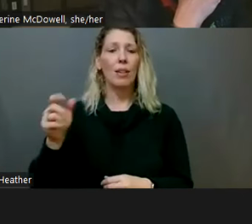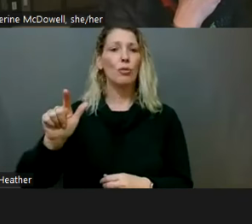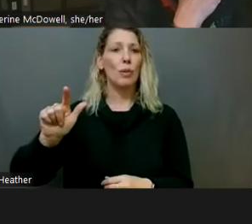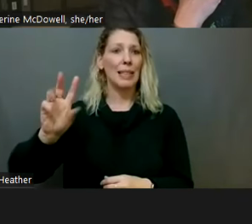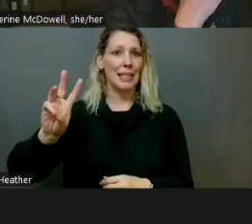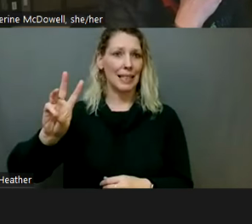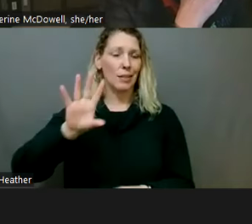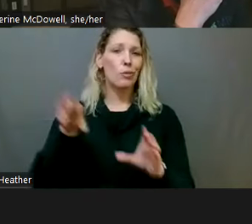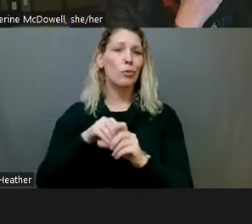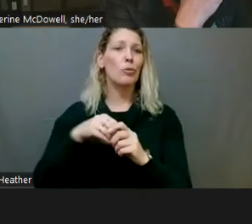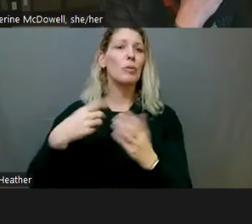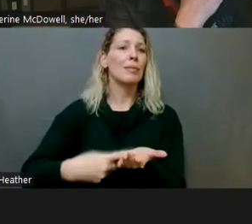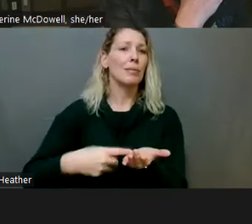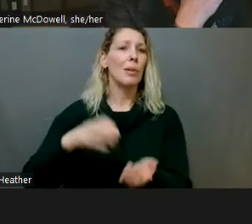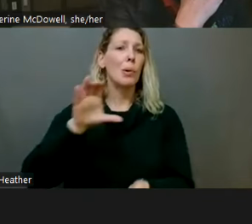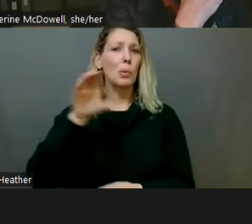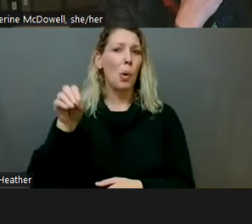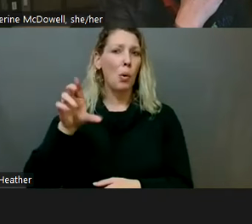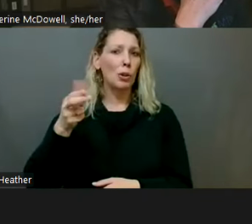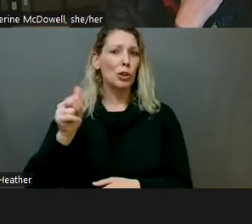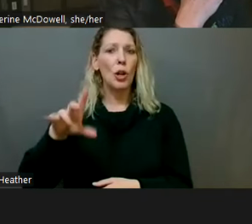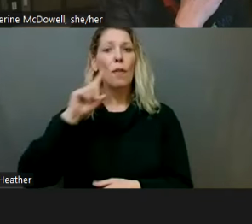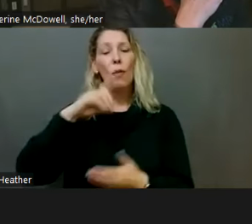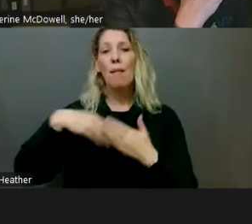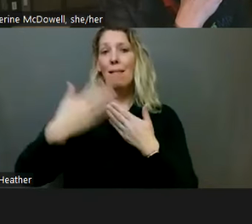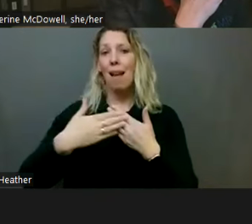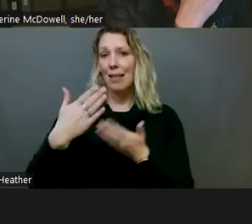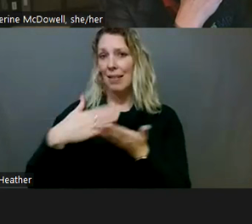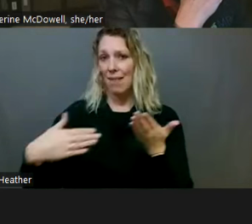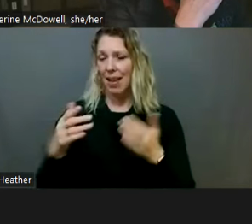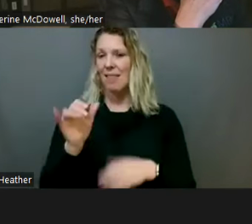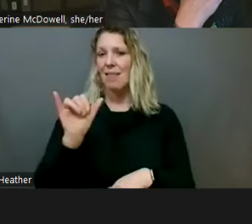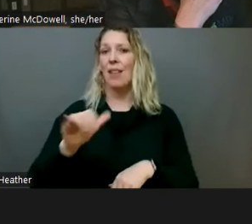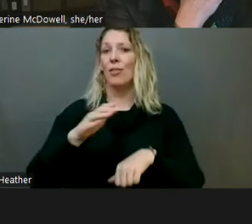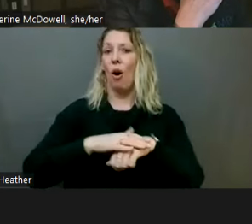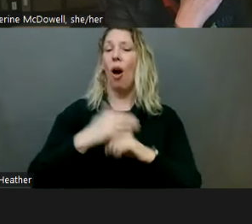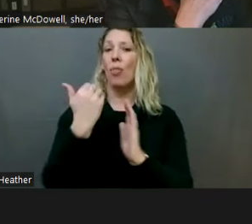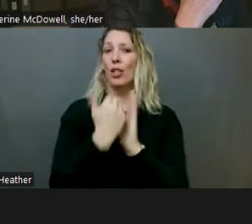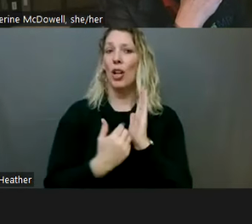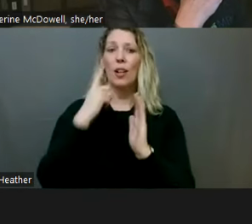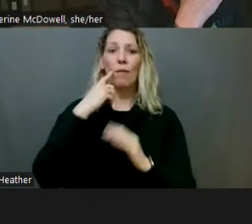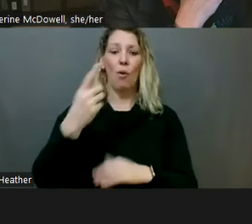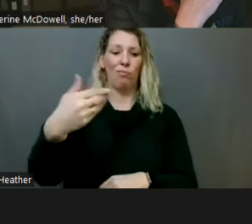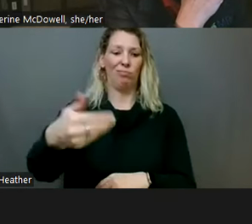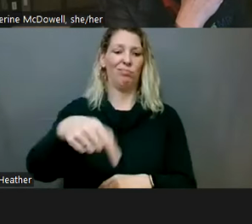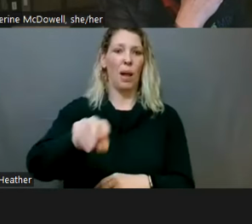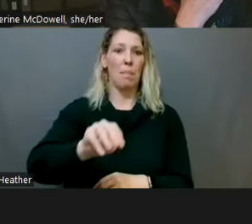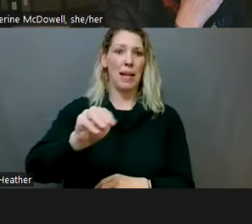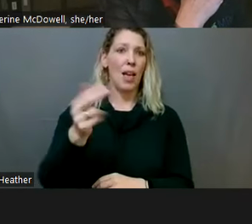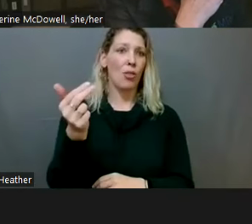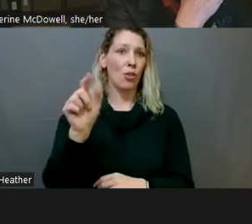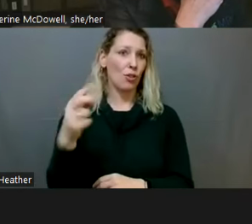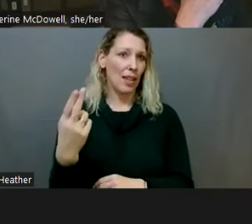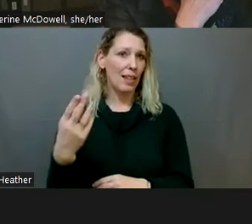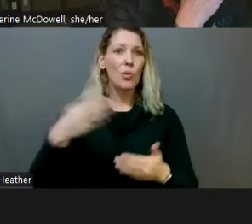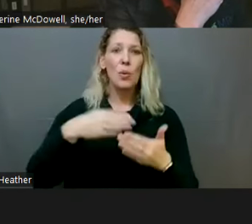It includes discussing co-chairs for the next phase, which is on the agenda for next Monday, the 13th. So just to